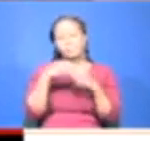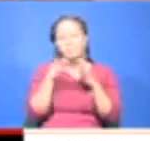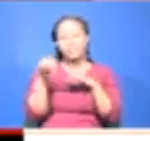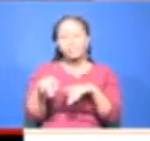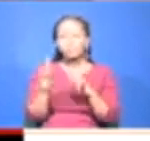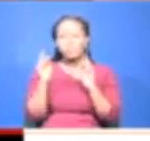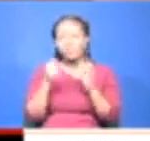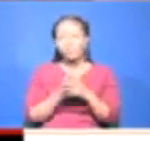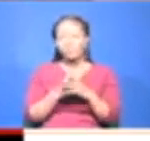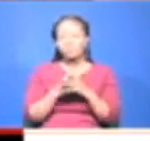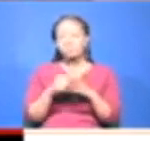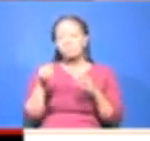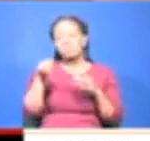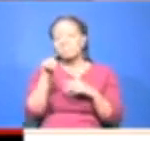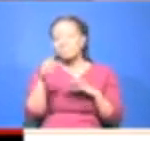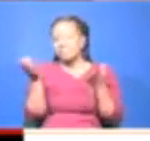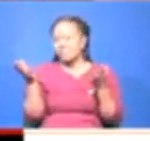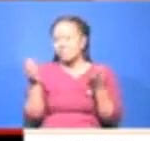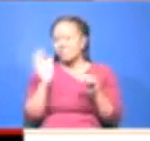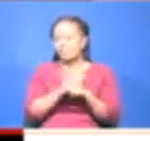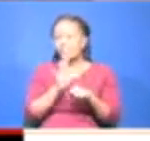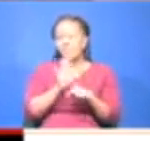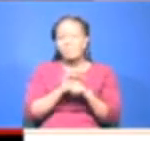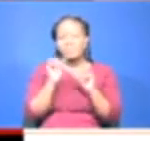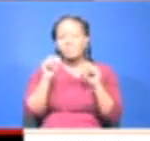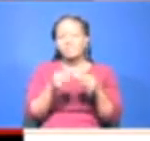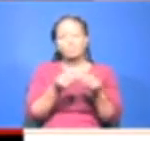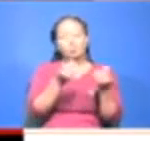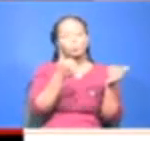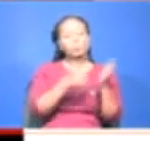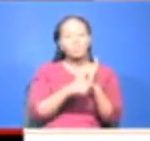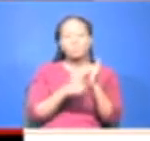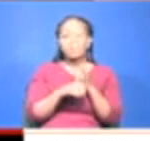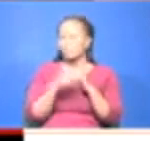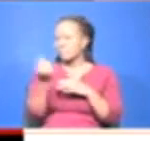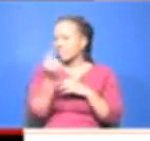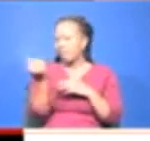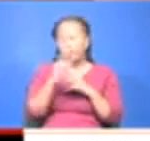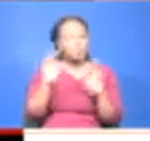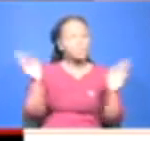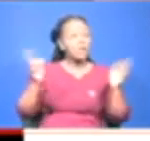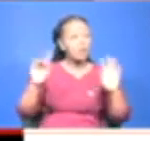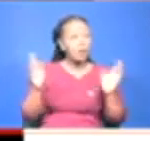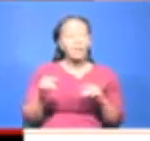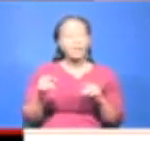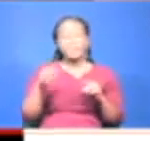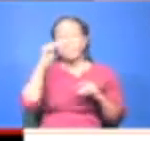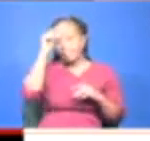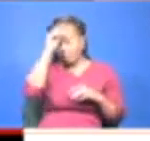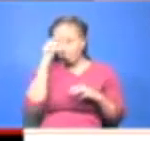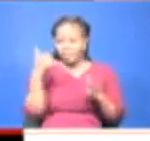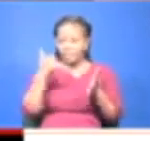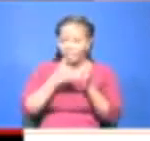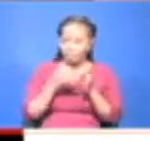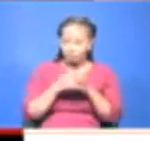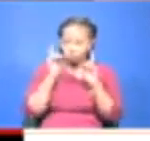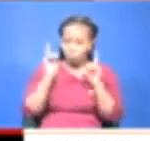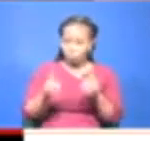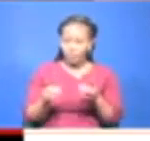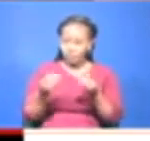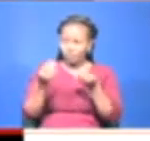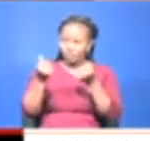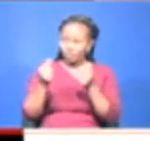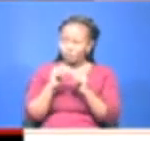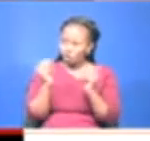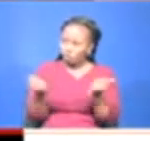by ourselves are not able to solve that problem. Mm-hmm. We need some government intervention, particularly in staple crops, to be able to say, this will be